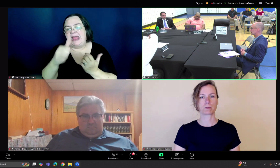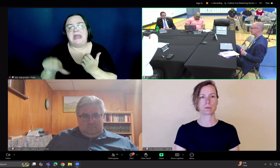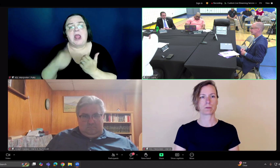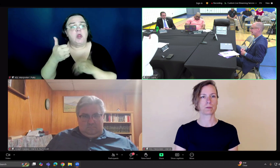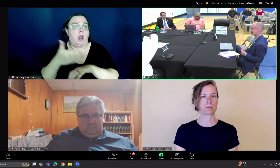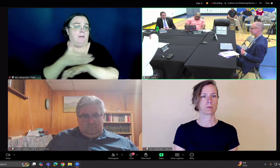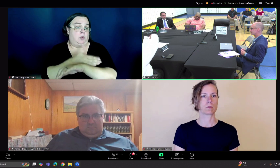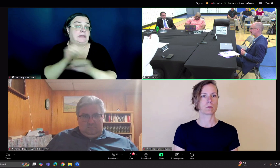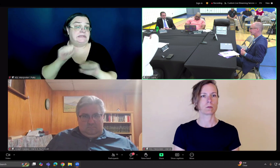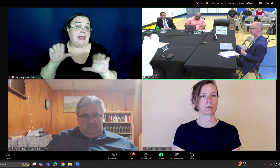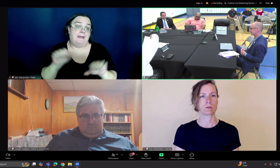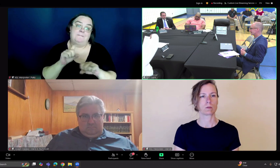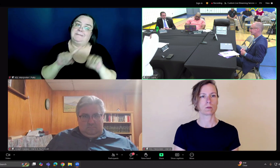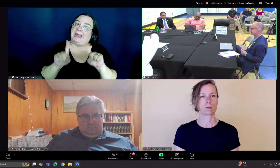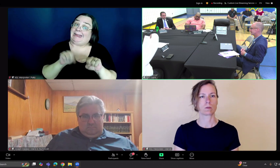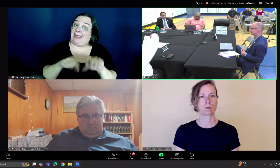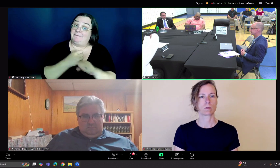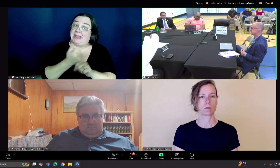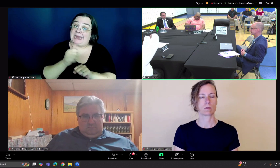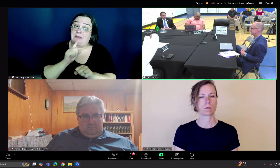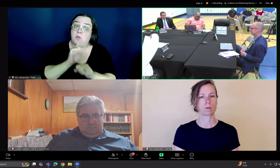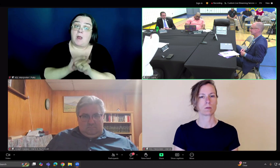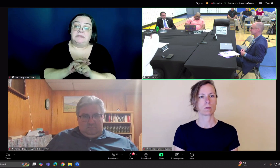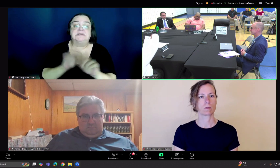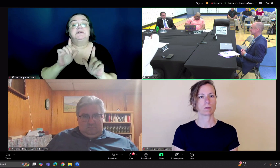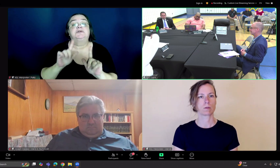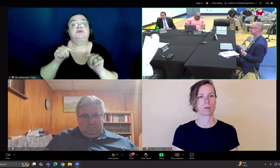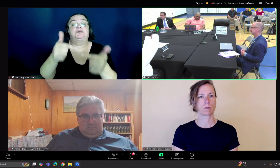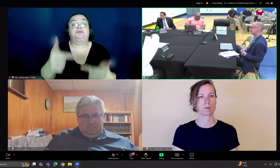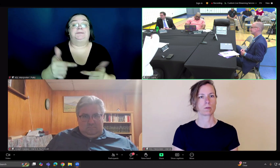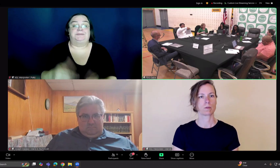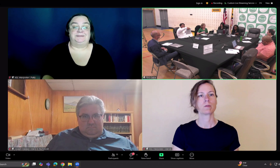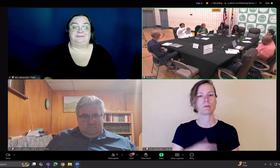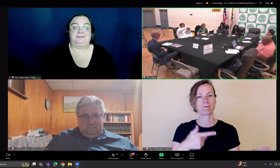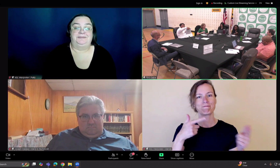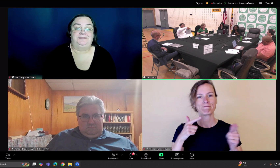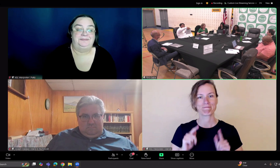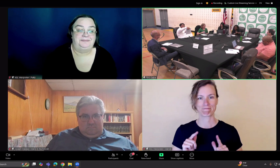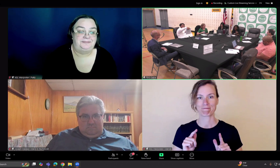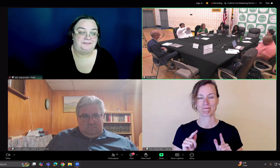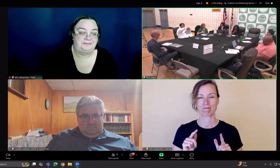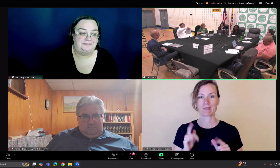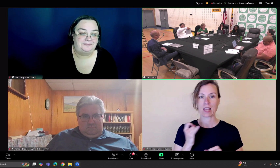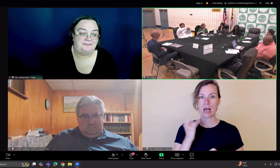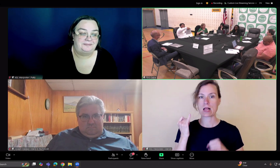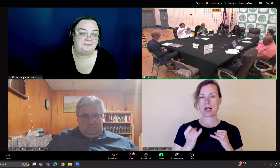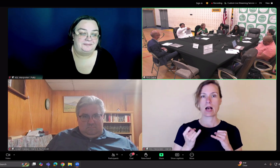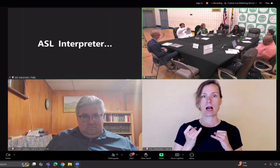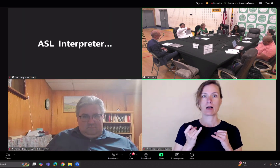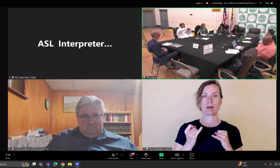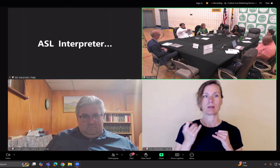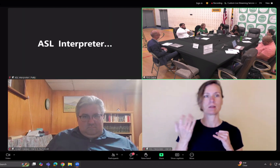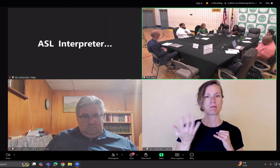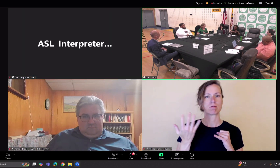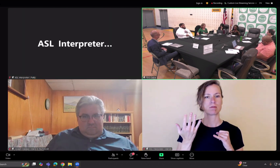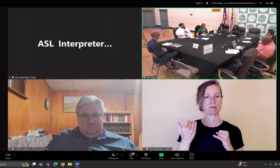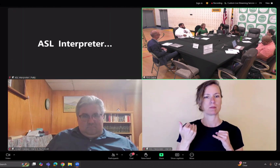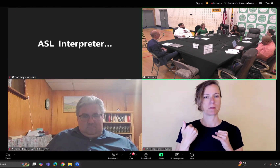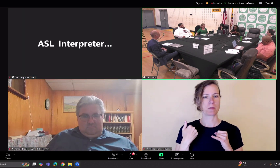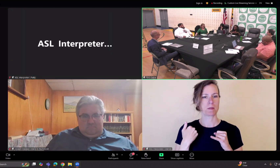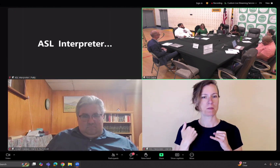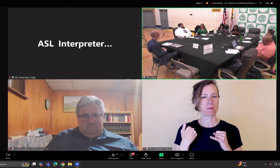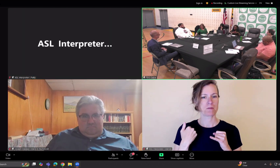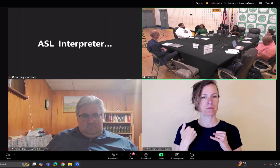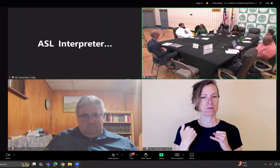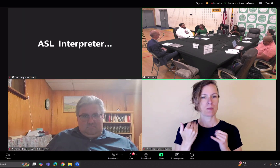but can't make any promises. Last but not least, we sort of have this as part of talks with the fencing, and I know that we need to